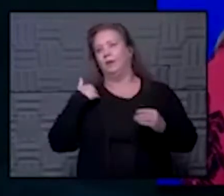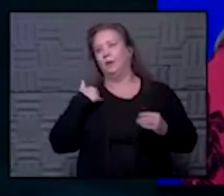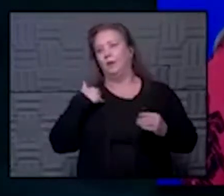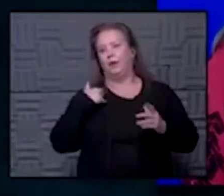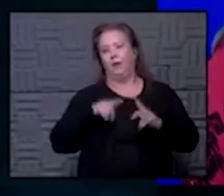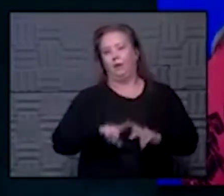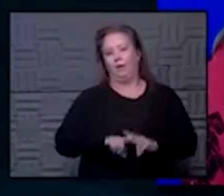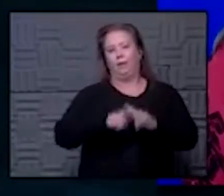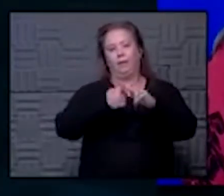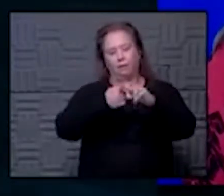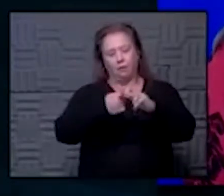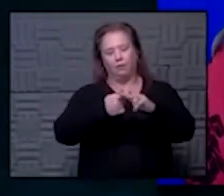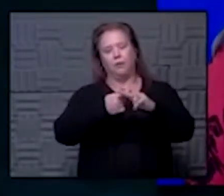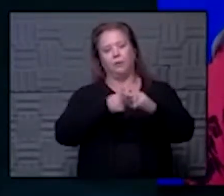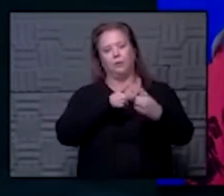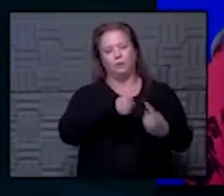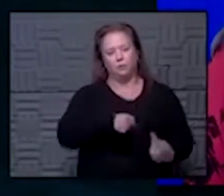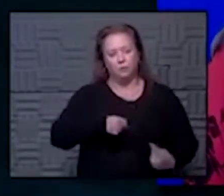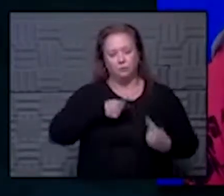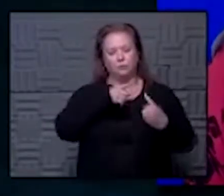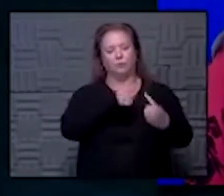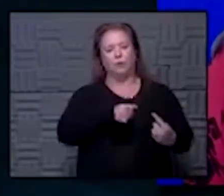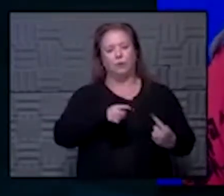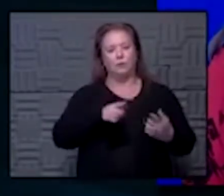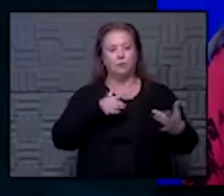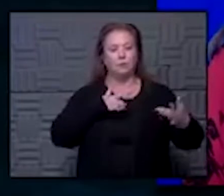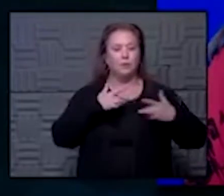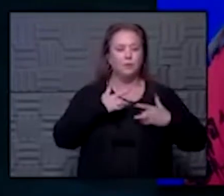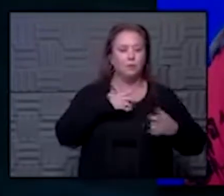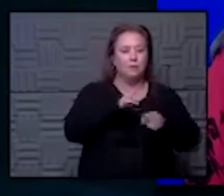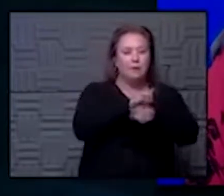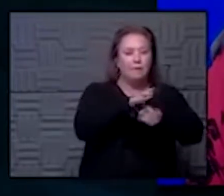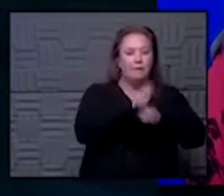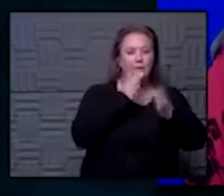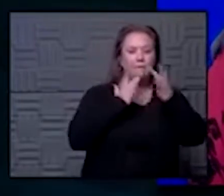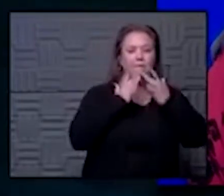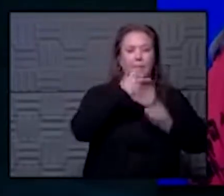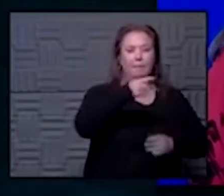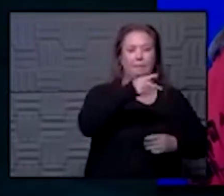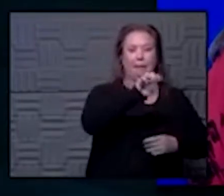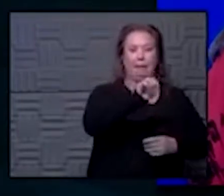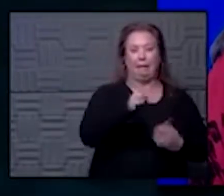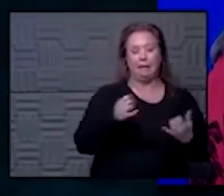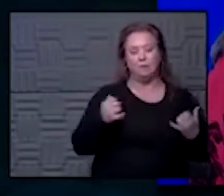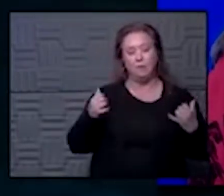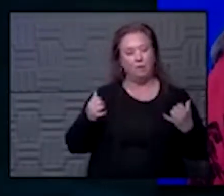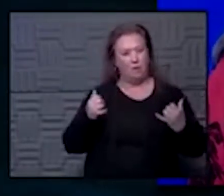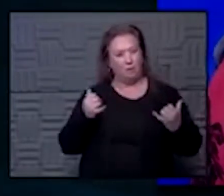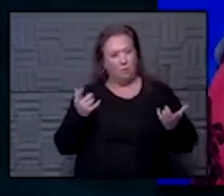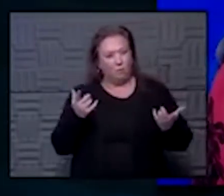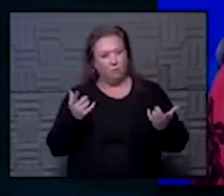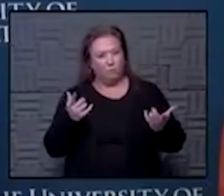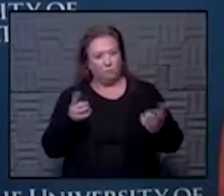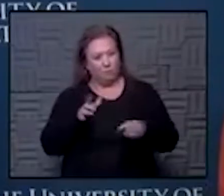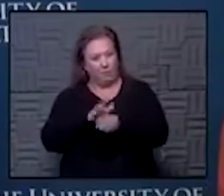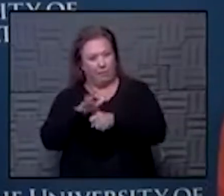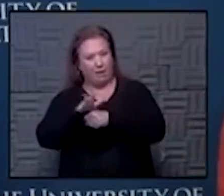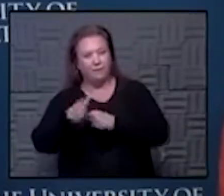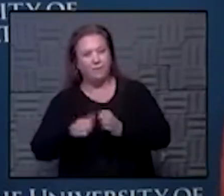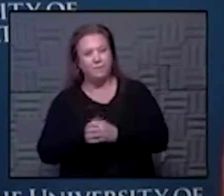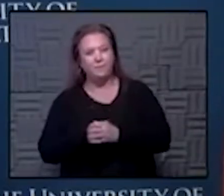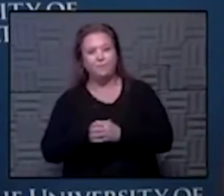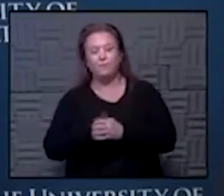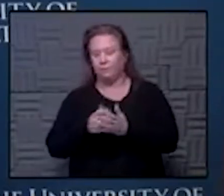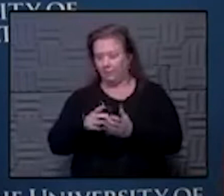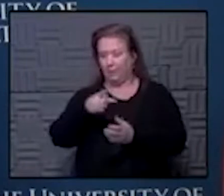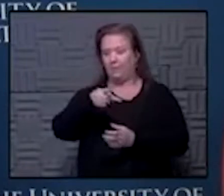the beginning, there was struggles and concerns with PPE and those kind of things. Tell us where we're sitting in that regard. Yeah, our